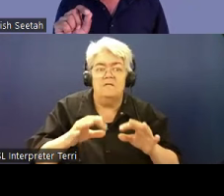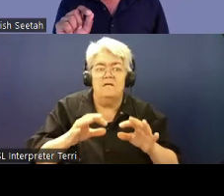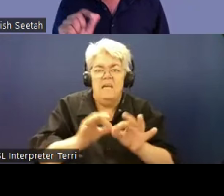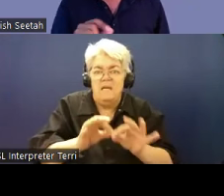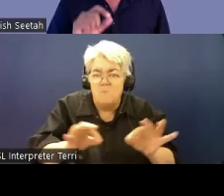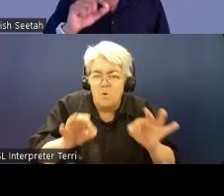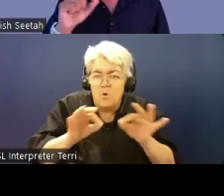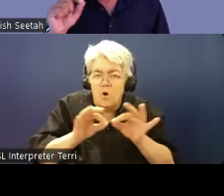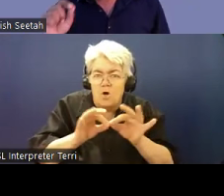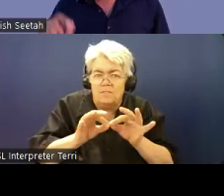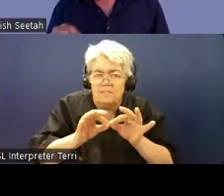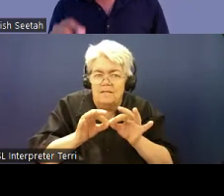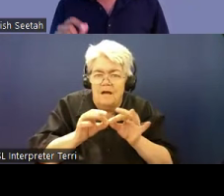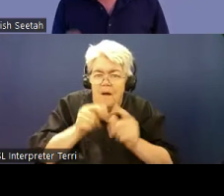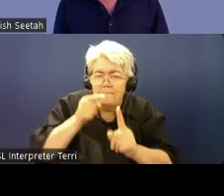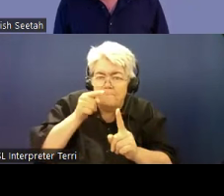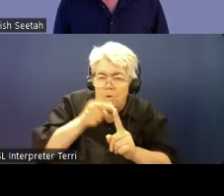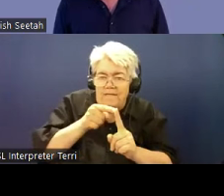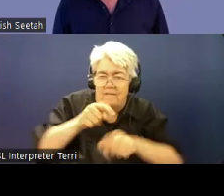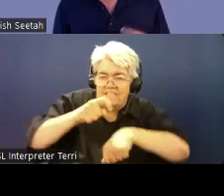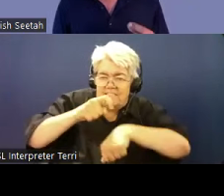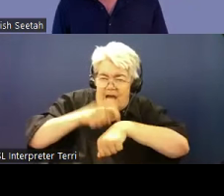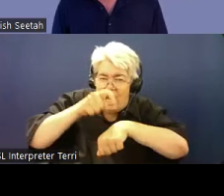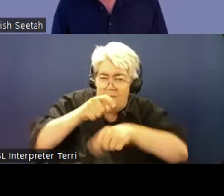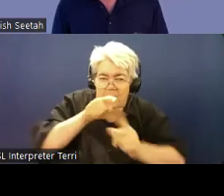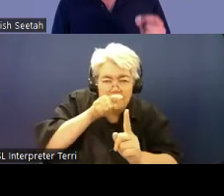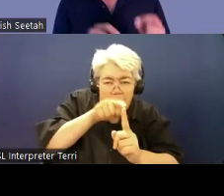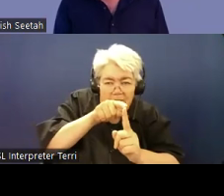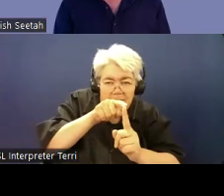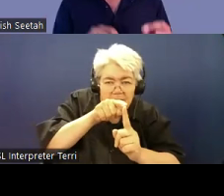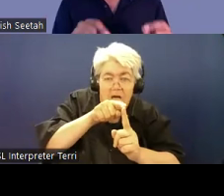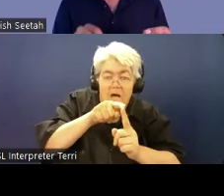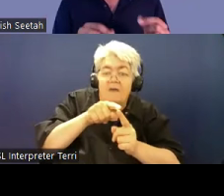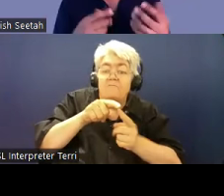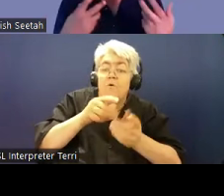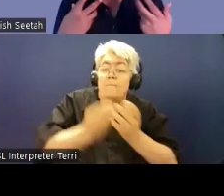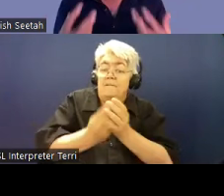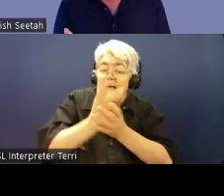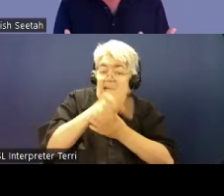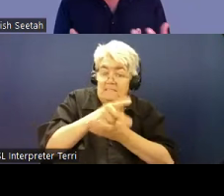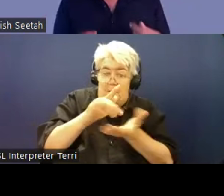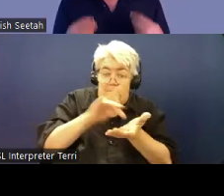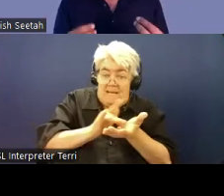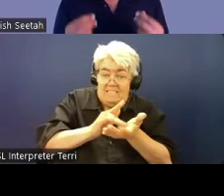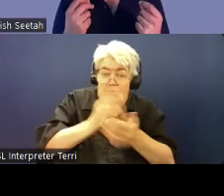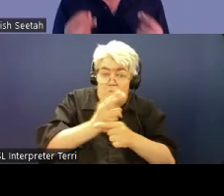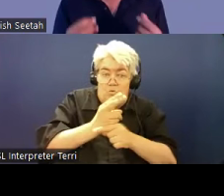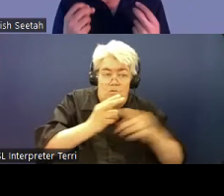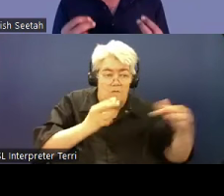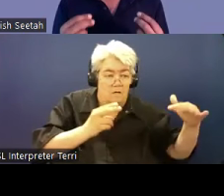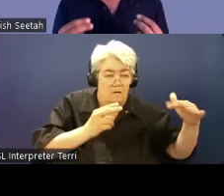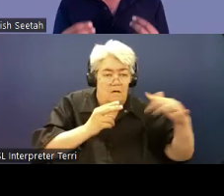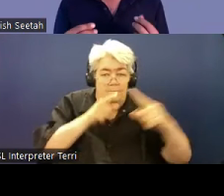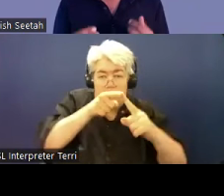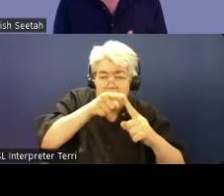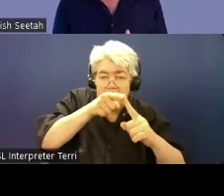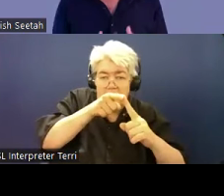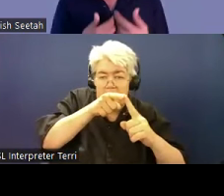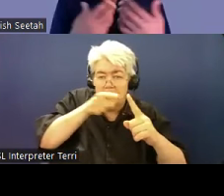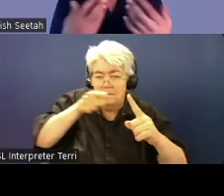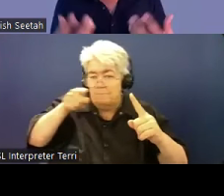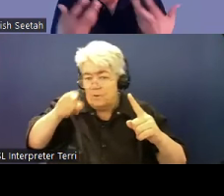marker on the dynamic role played by medicinal plants in society over time. And we know the context of marijuana and other medicinal